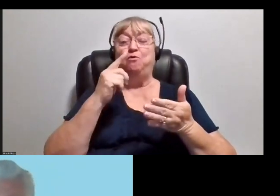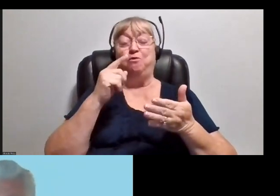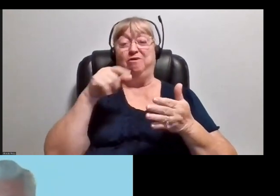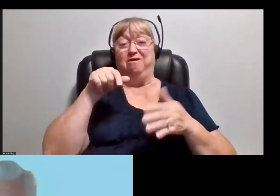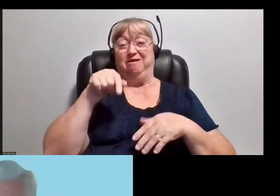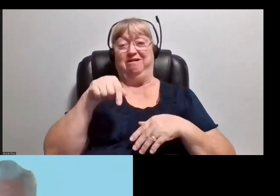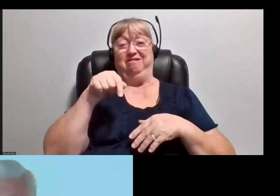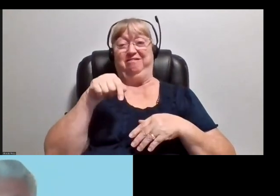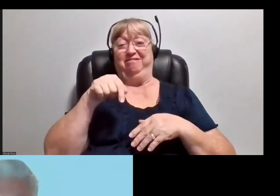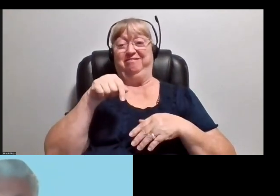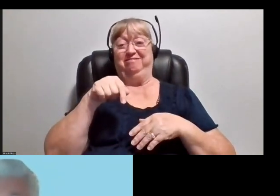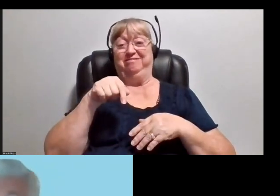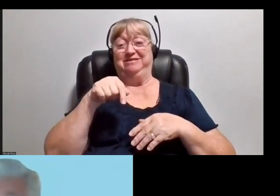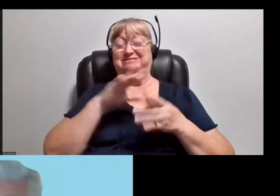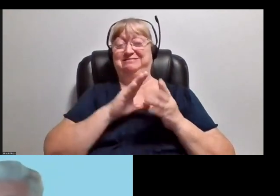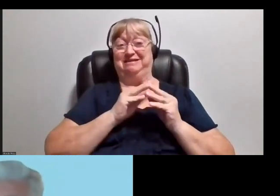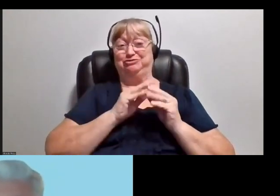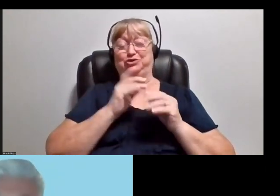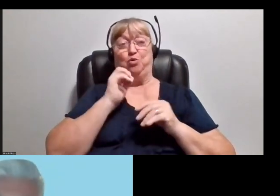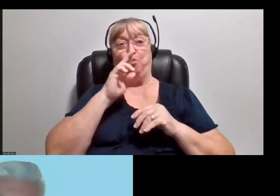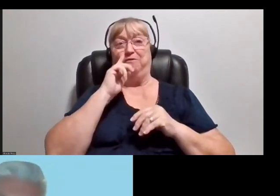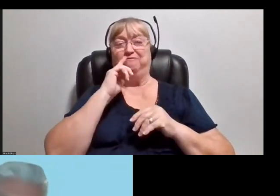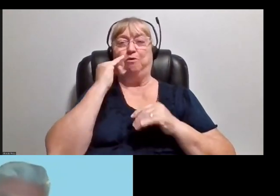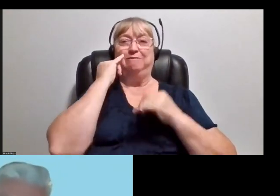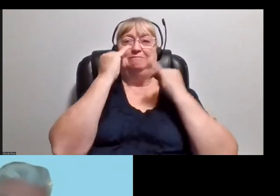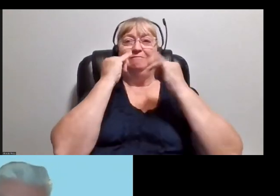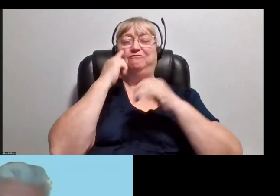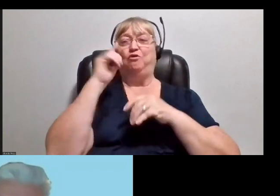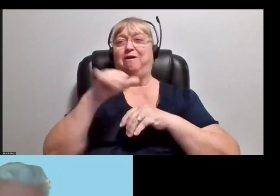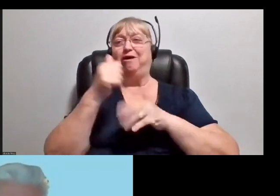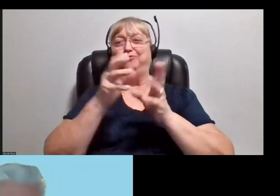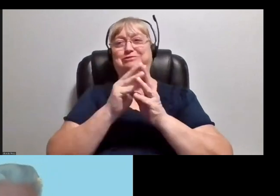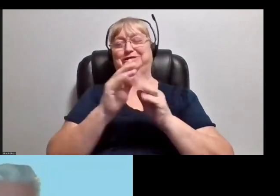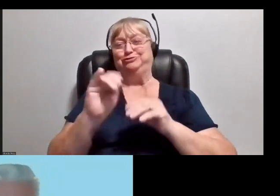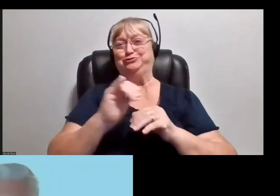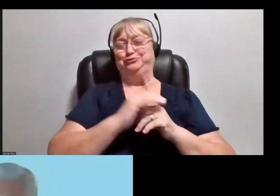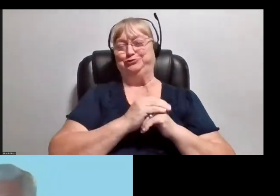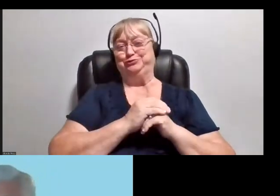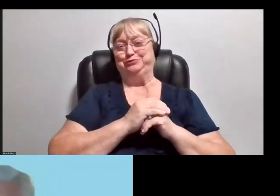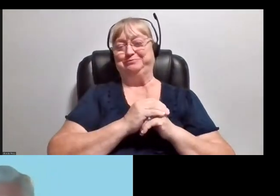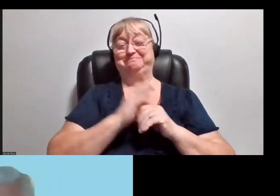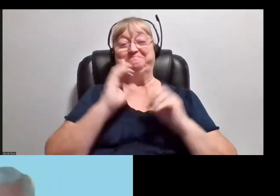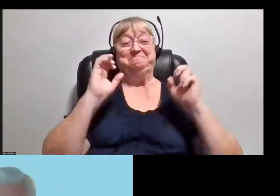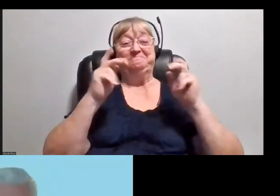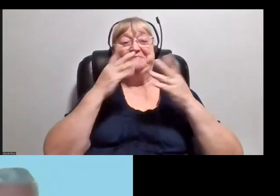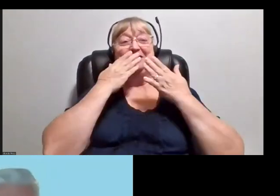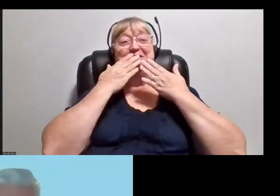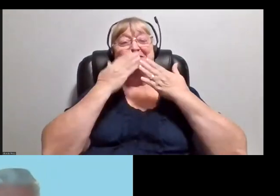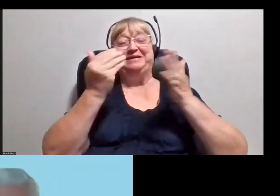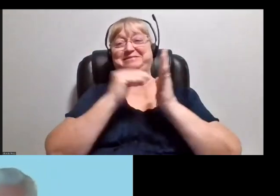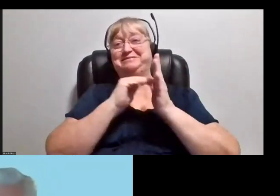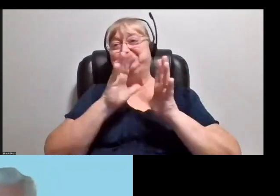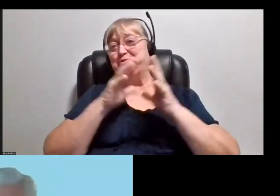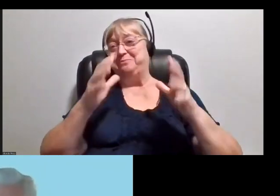this particular session, or if you have ideas for other sessions too. All